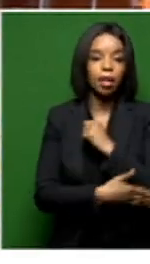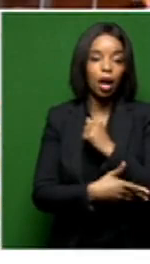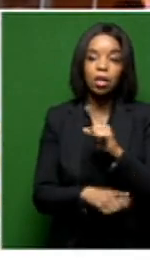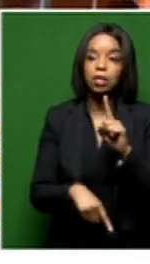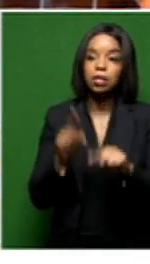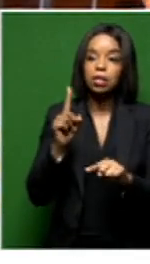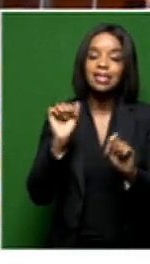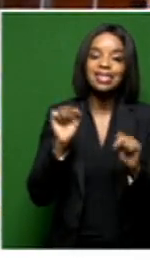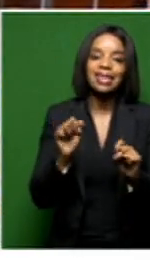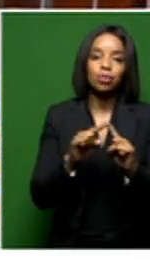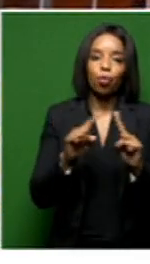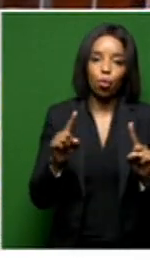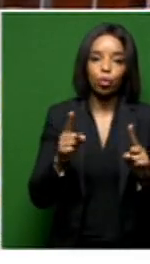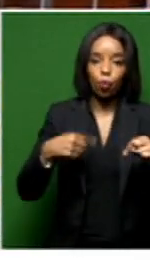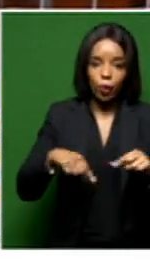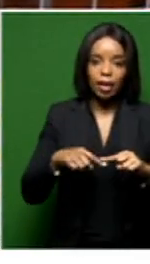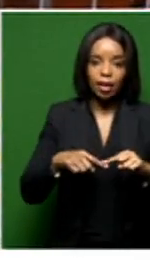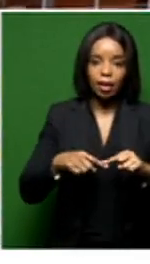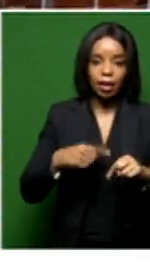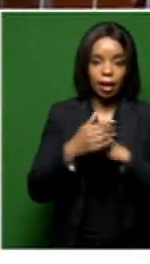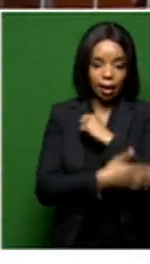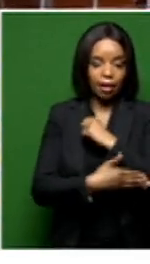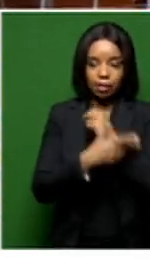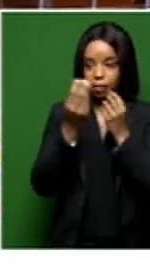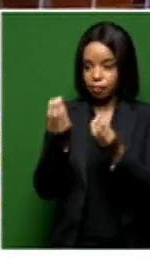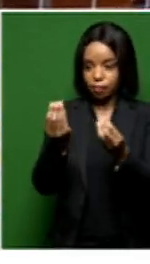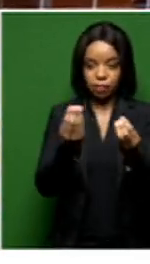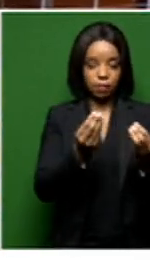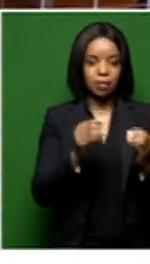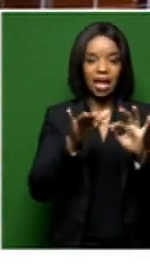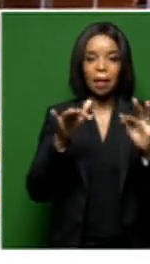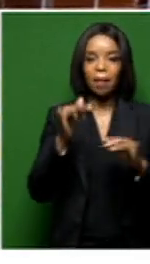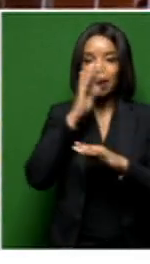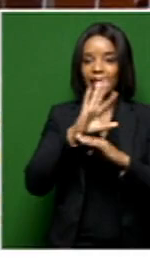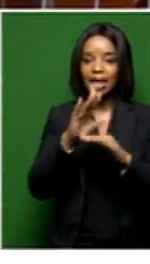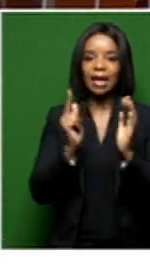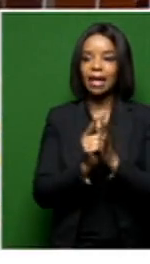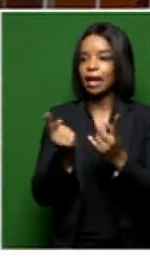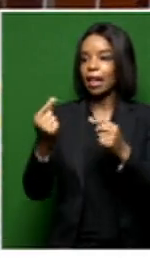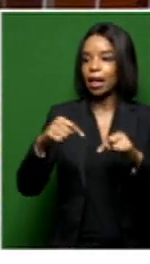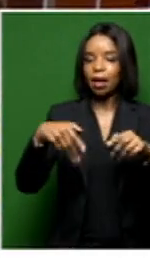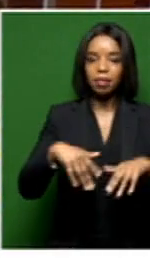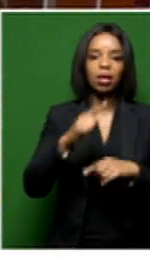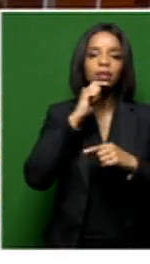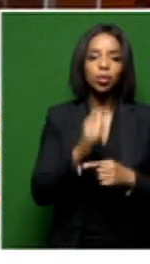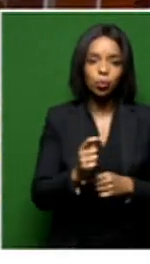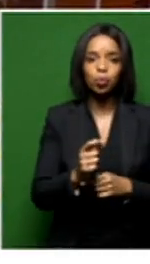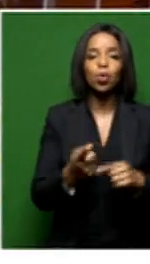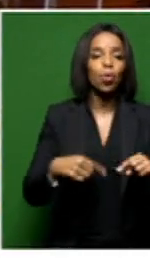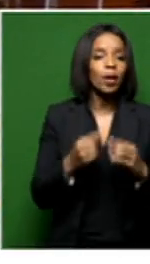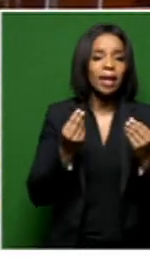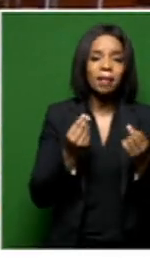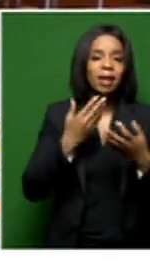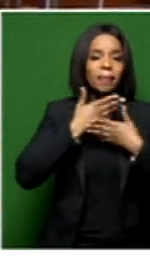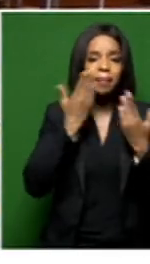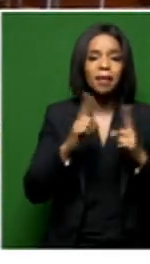health when you've got so many illegal people, because they are also draining on our very same fiscus, which we do not even have the money.